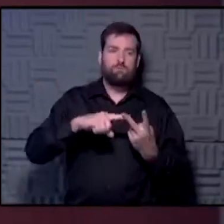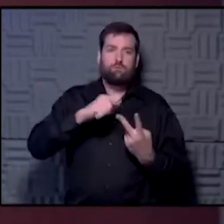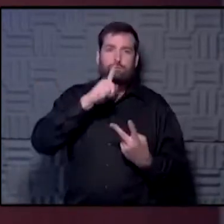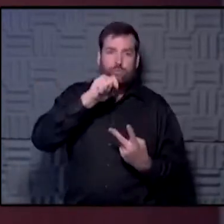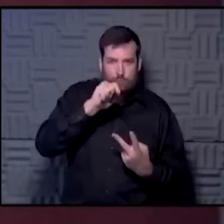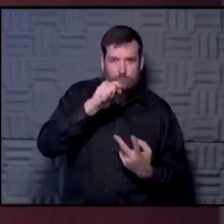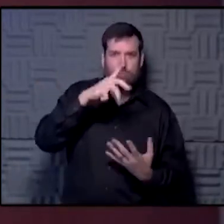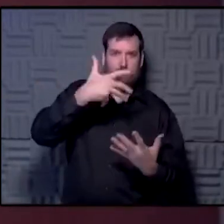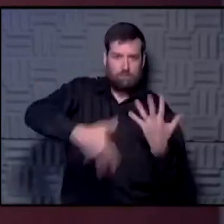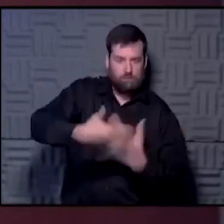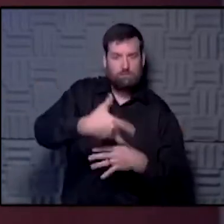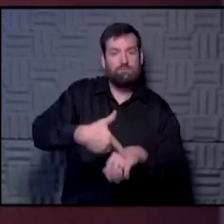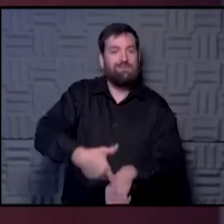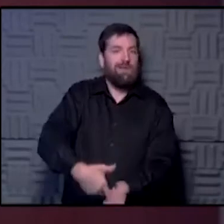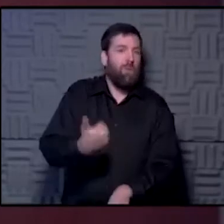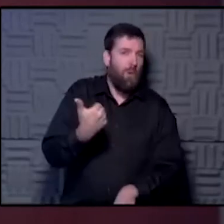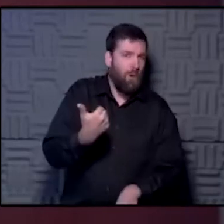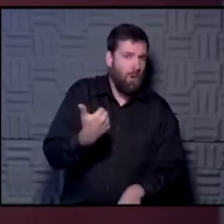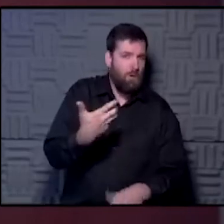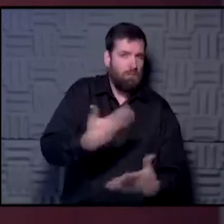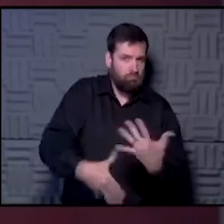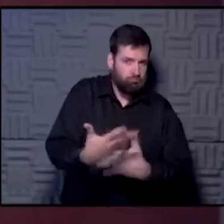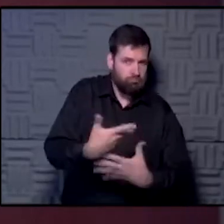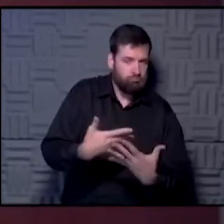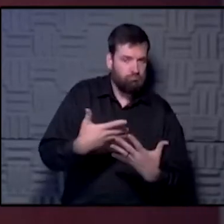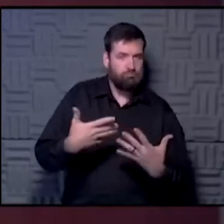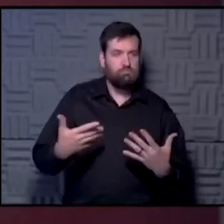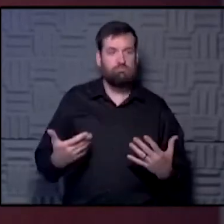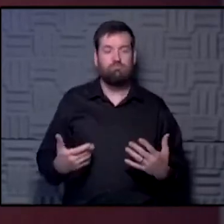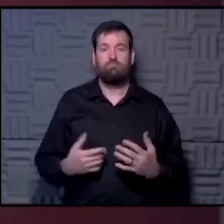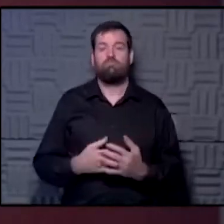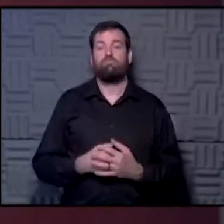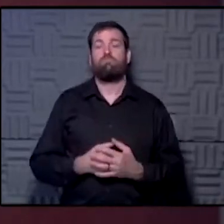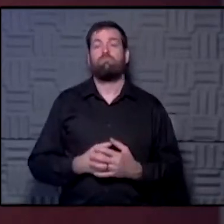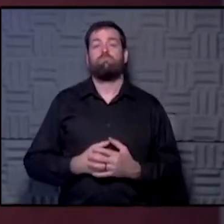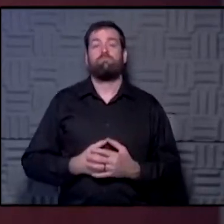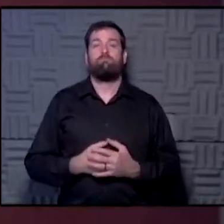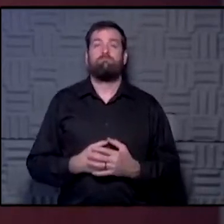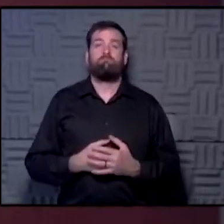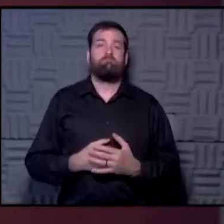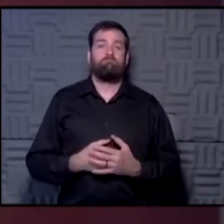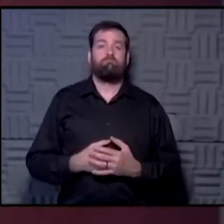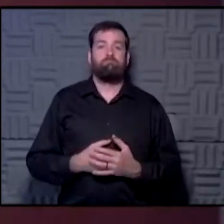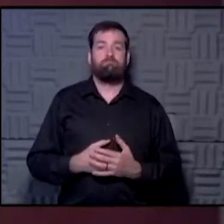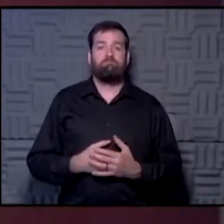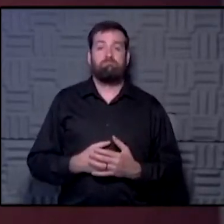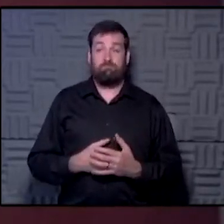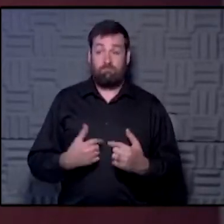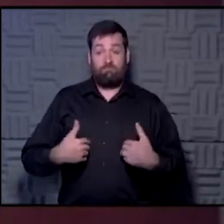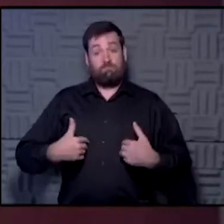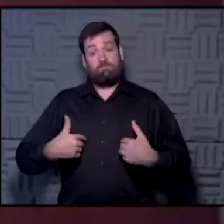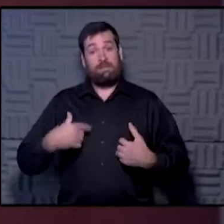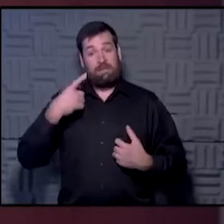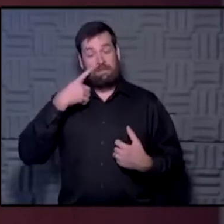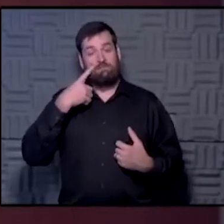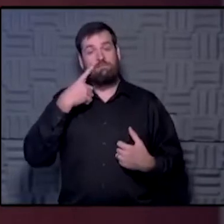time with and the duration of time you're spending with folks. So I think yes, I think we will see